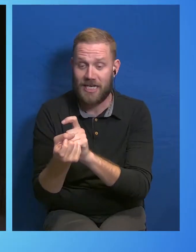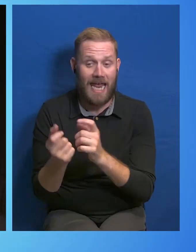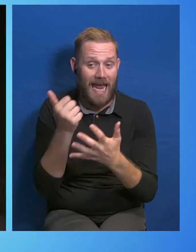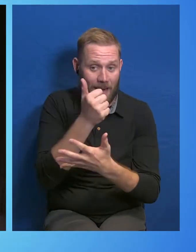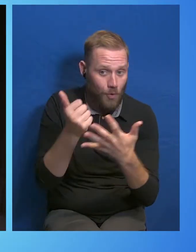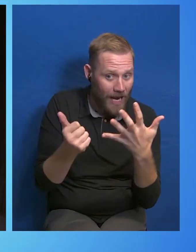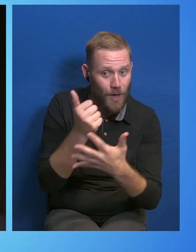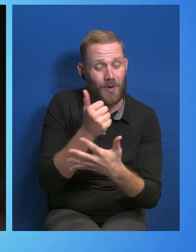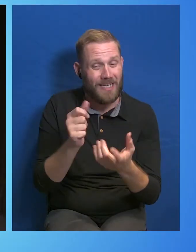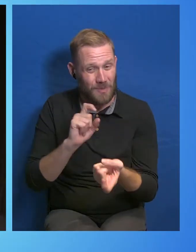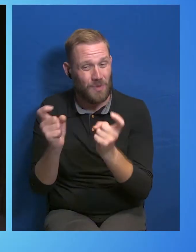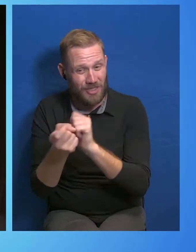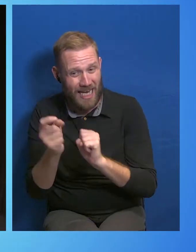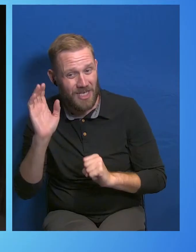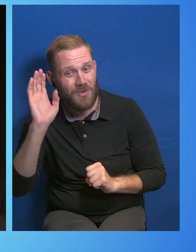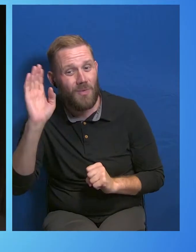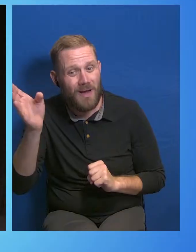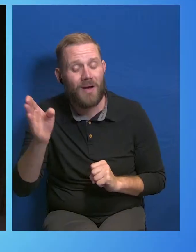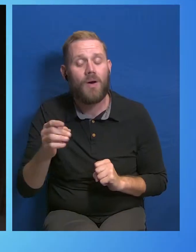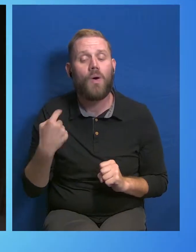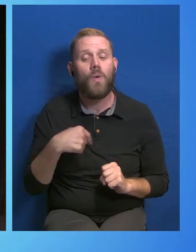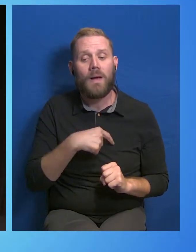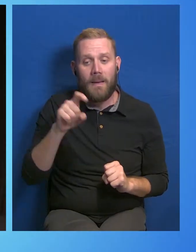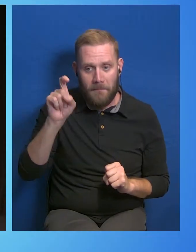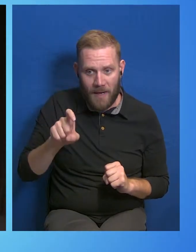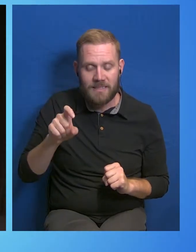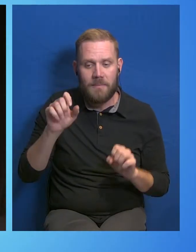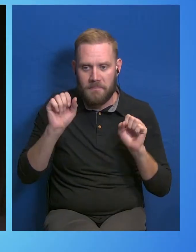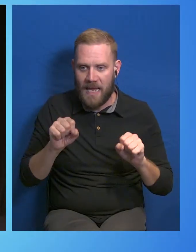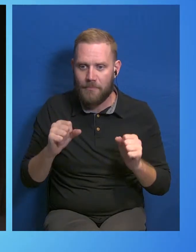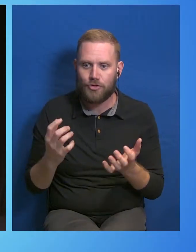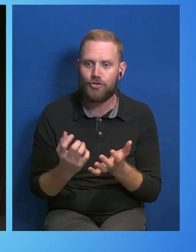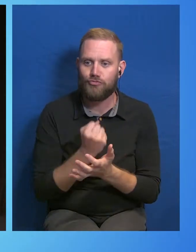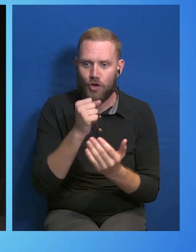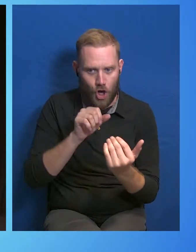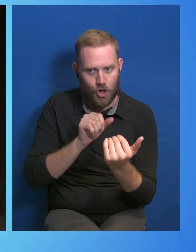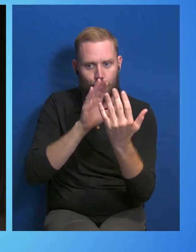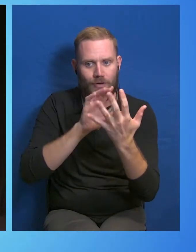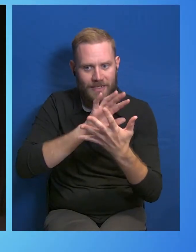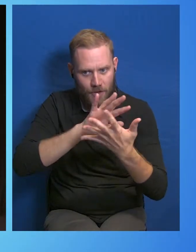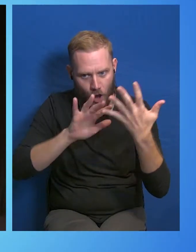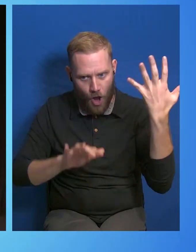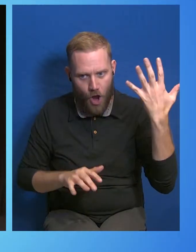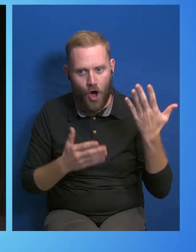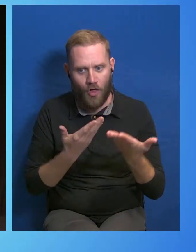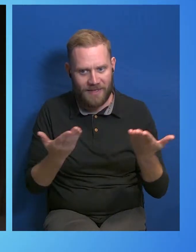priorities as it once did. So we must be able to address all of those things.